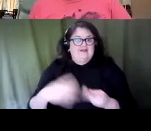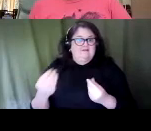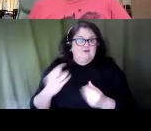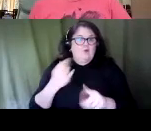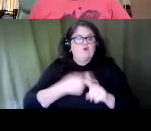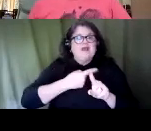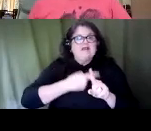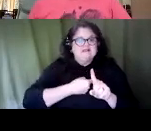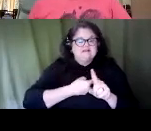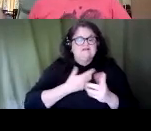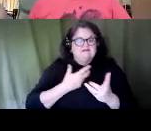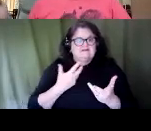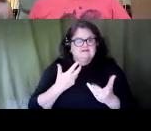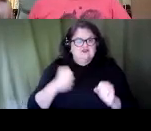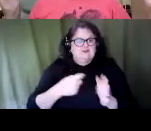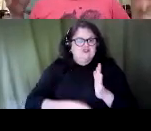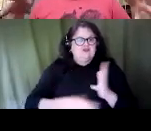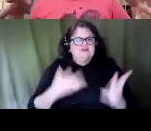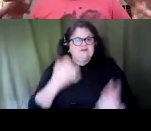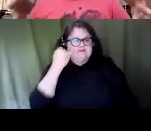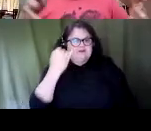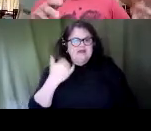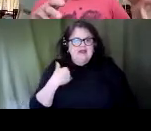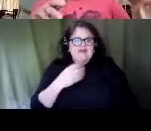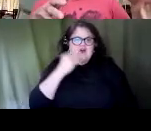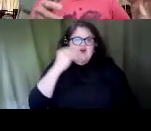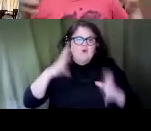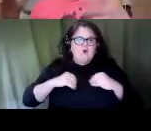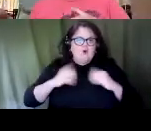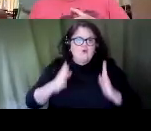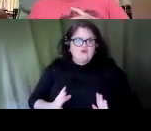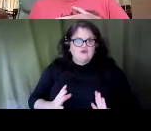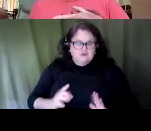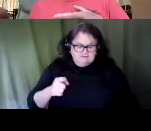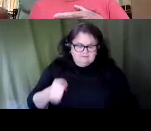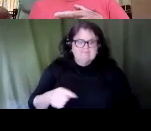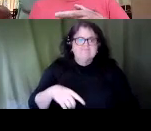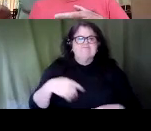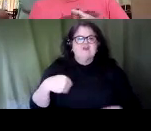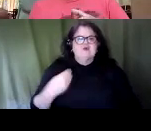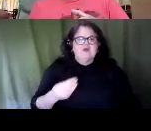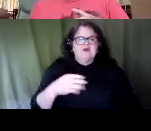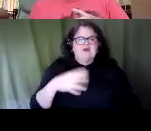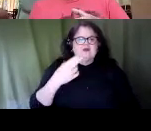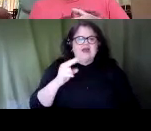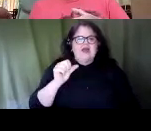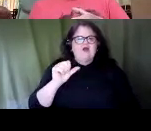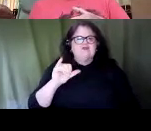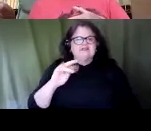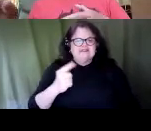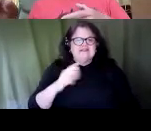be charged. And so imagine there's a homeowner and they grant a housing justice easement to a community land